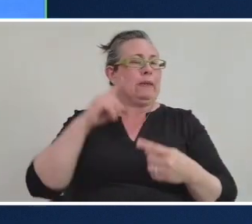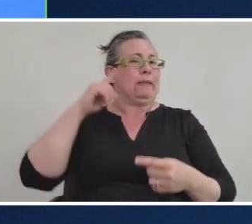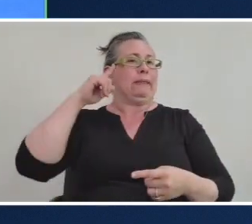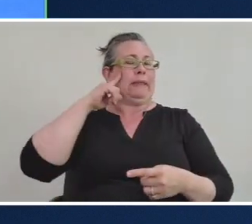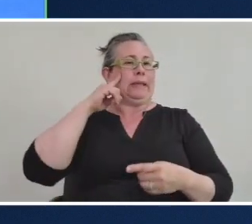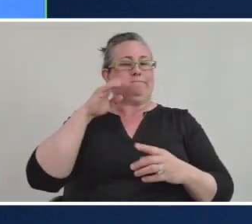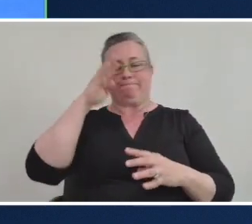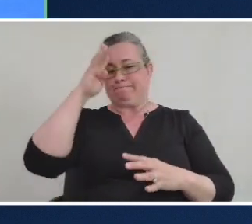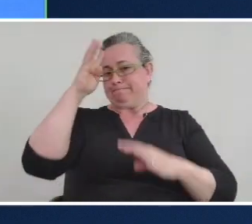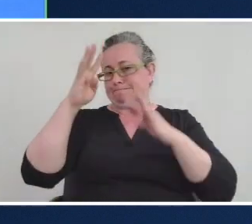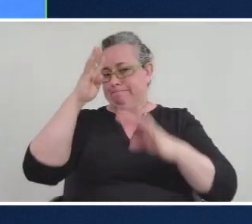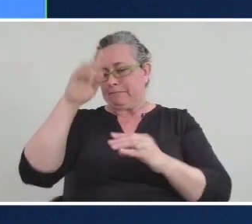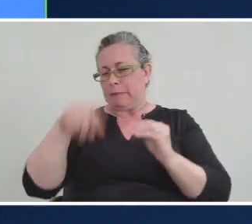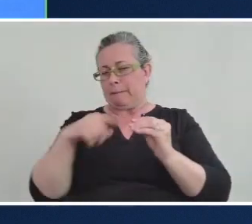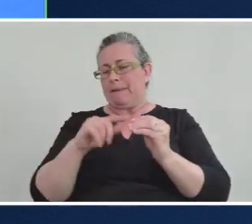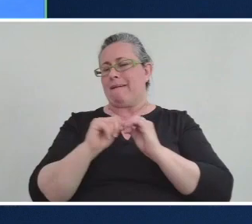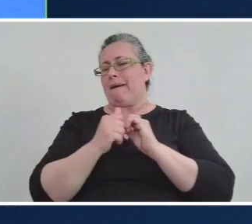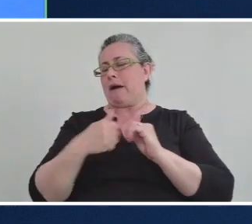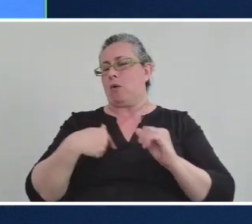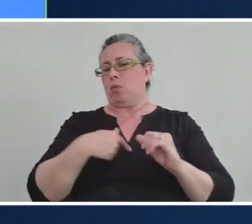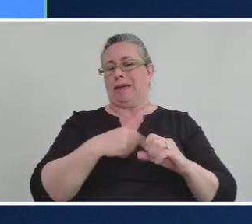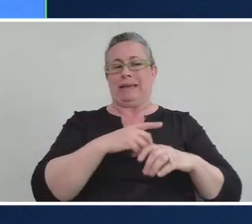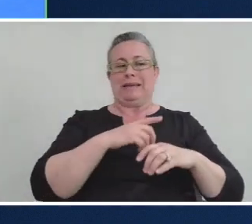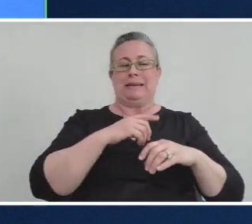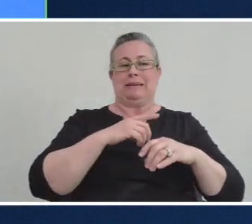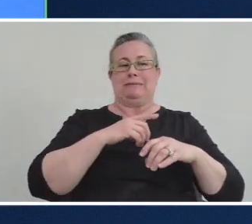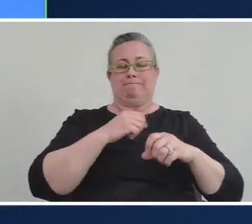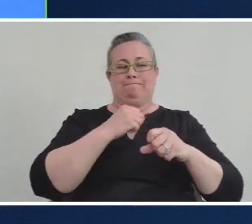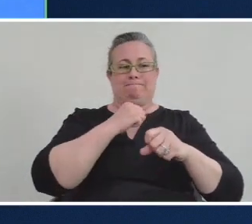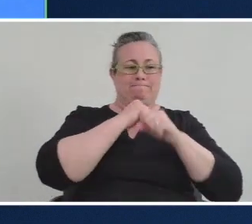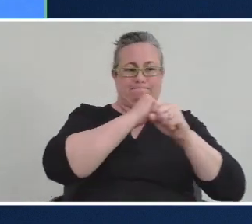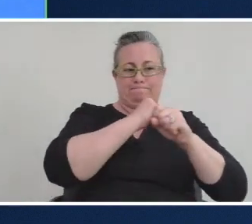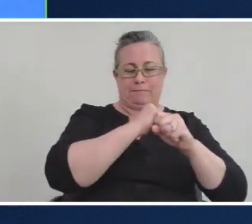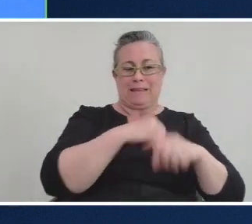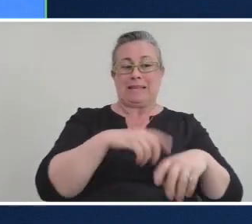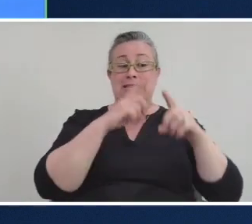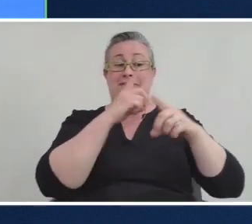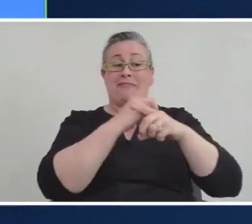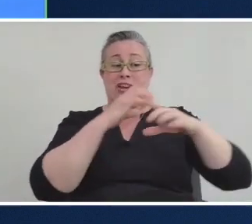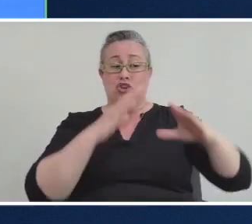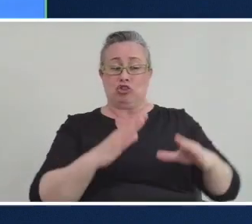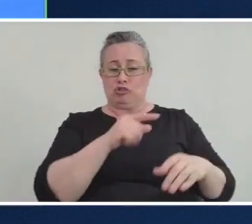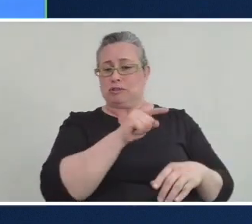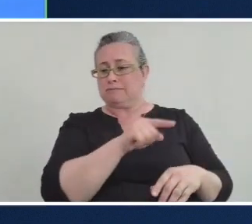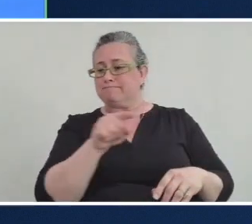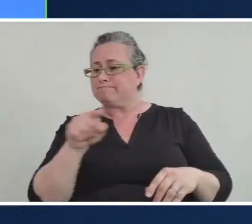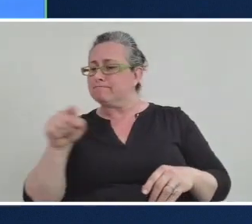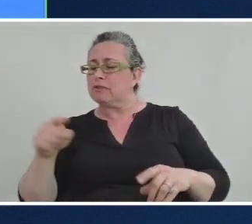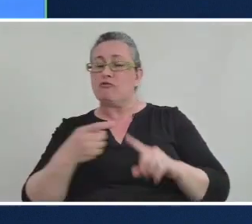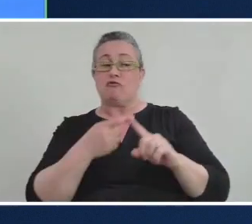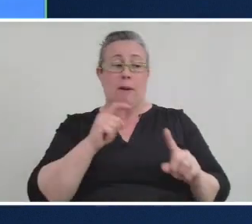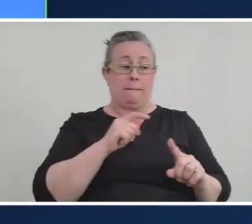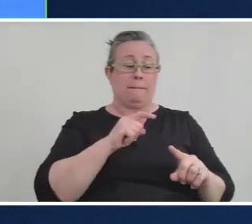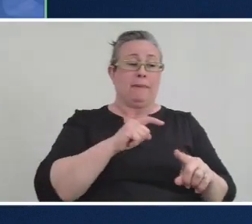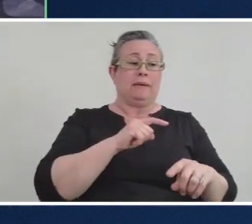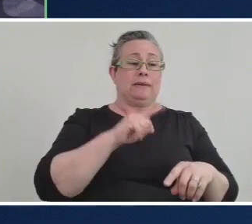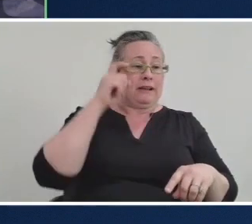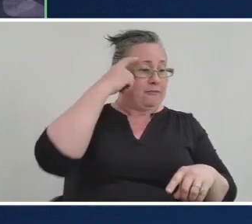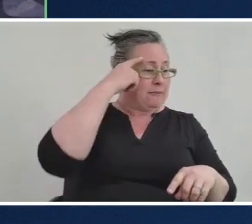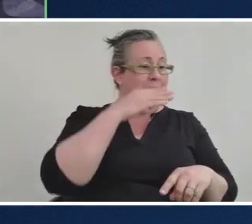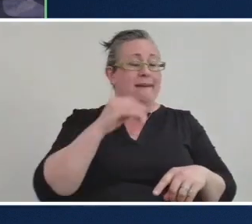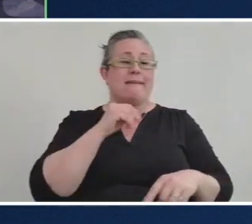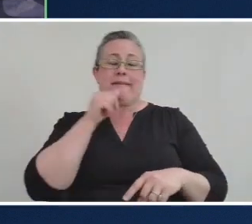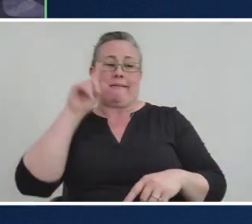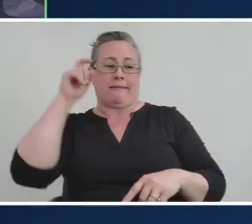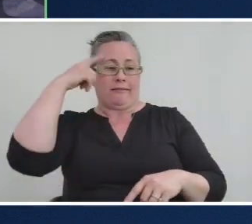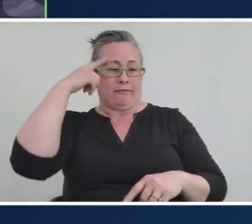go about defending the defenders from the multitude of risks that they face from both state and non-state actors. Claudia, was there